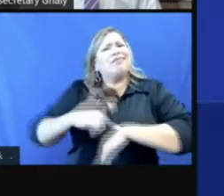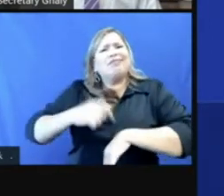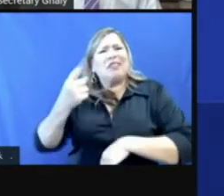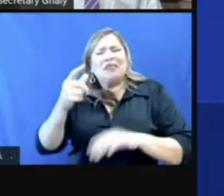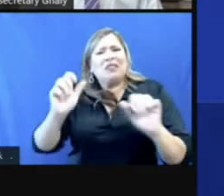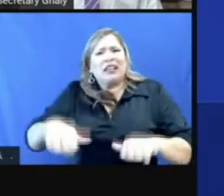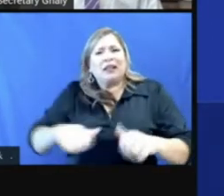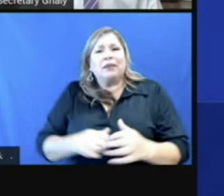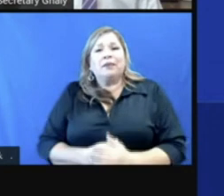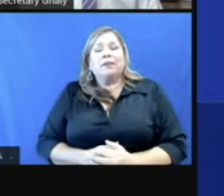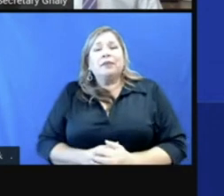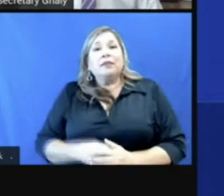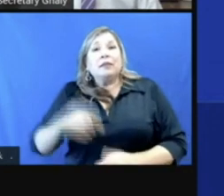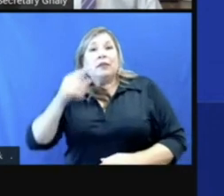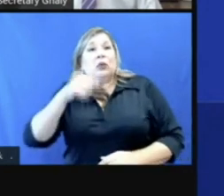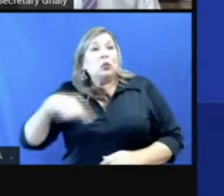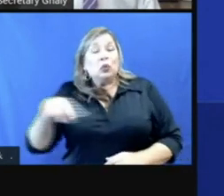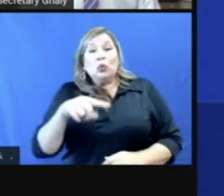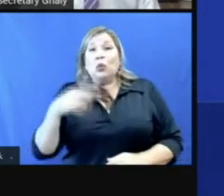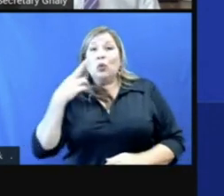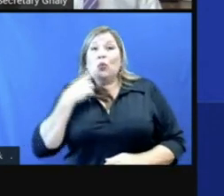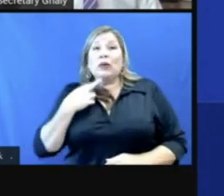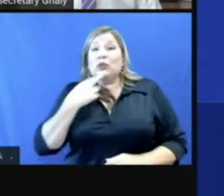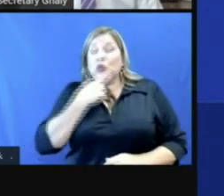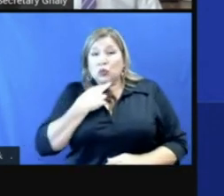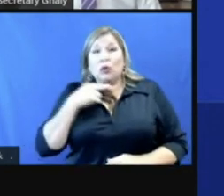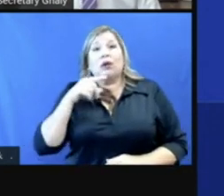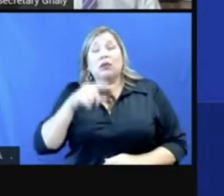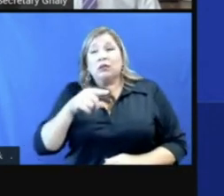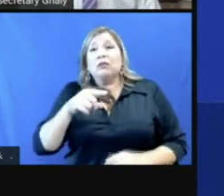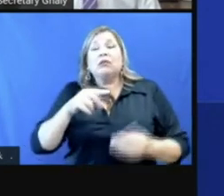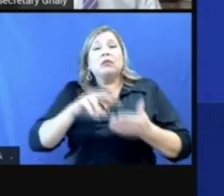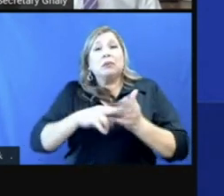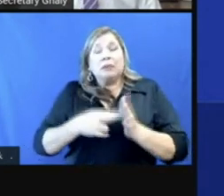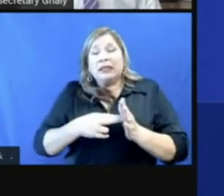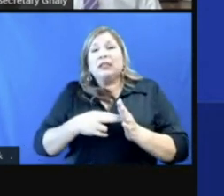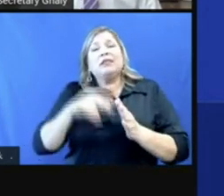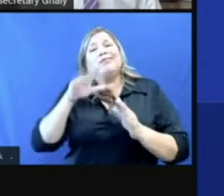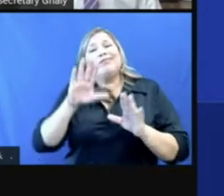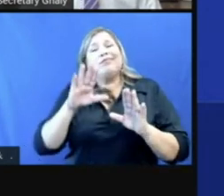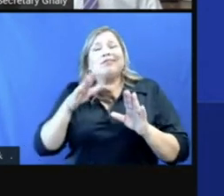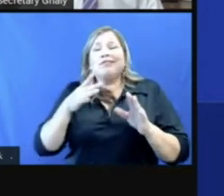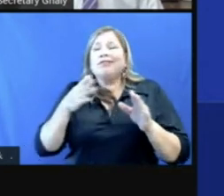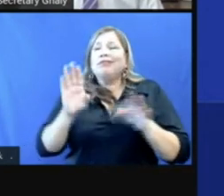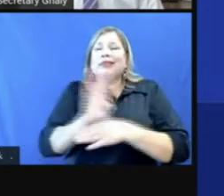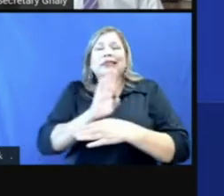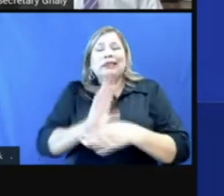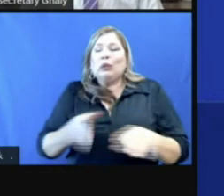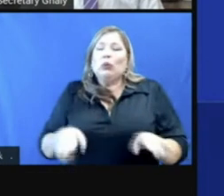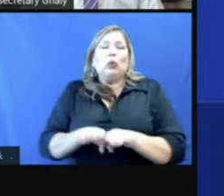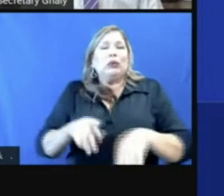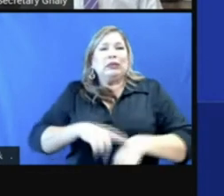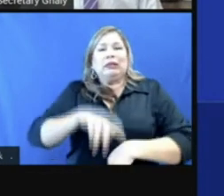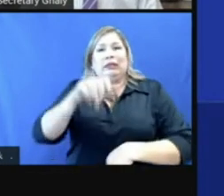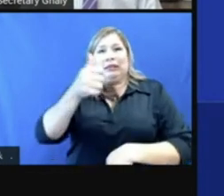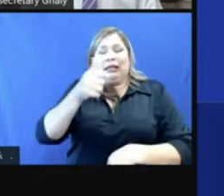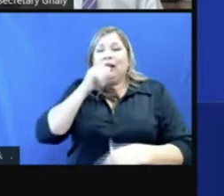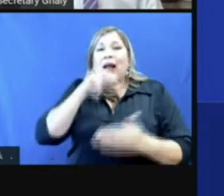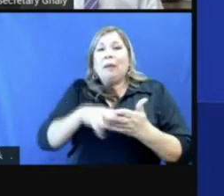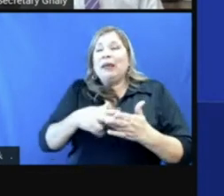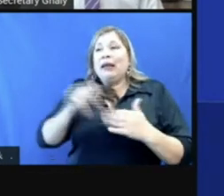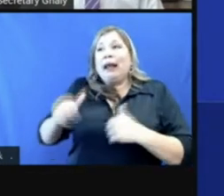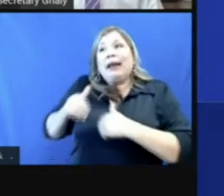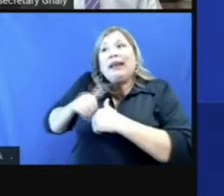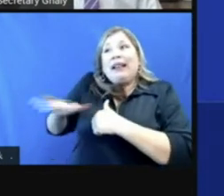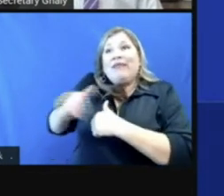their front door at 10, doesn't mean that the back door to do takeout and delivery is closed. And so we urge people